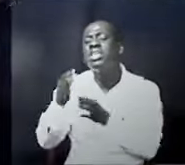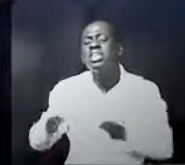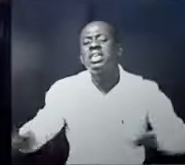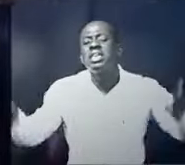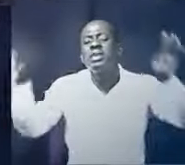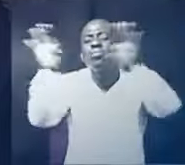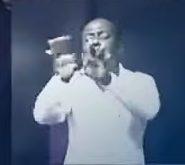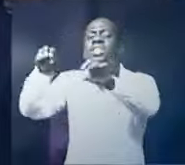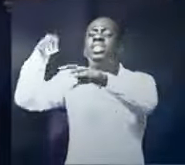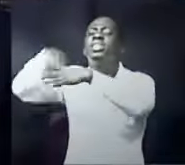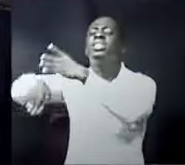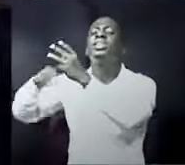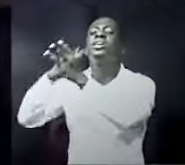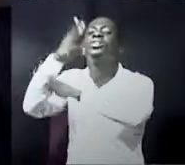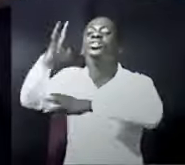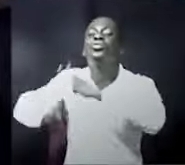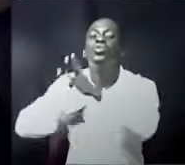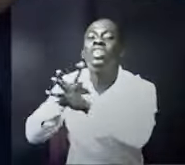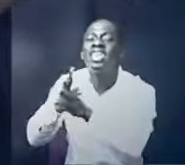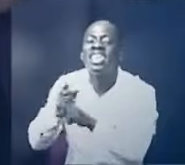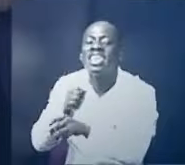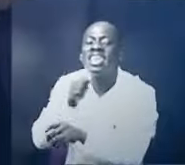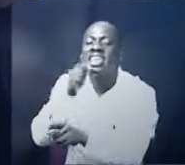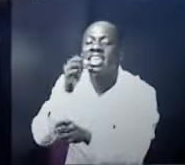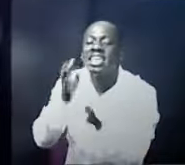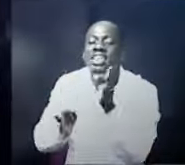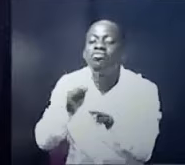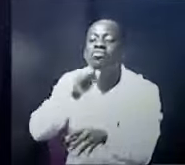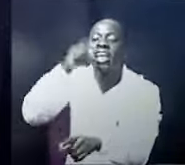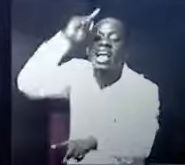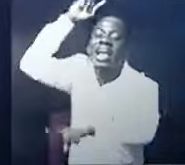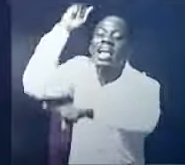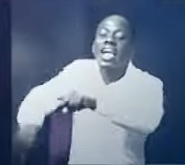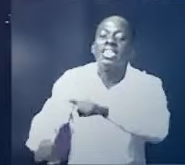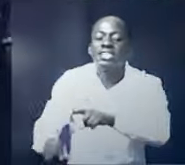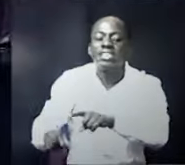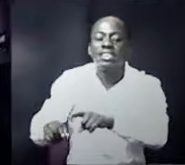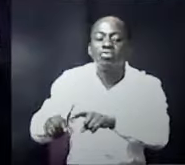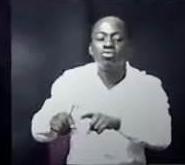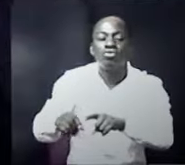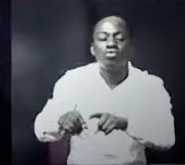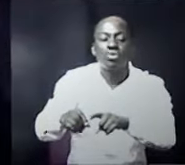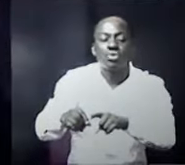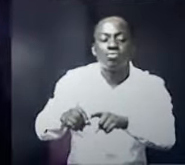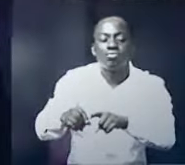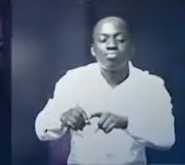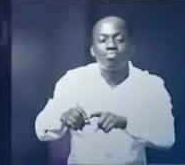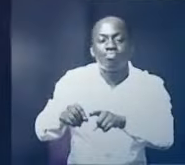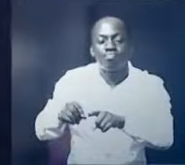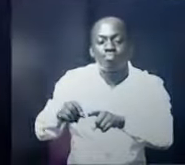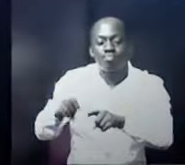found relevant if it cannot disperse darkness.